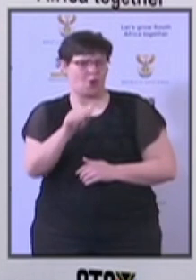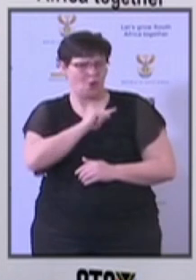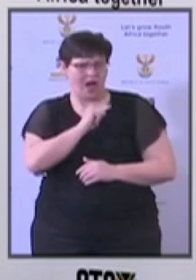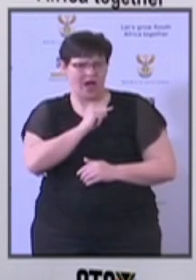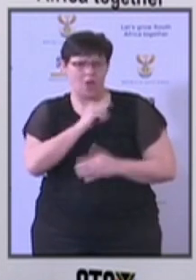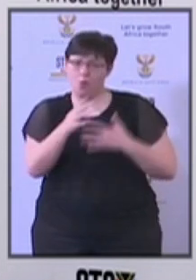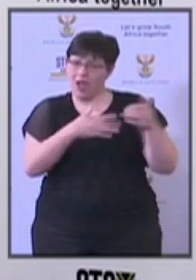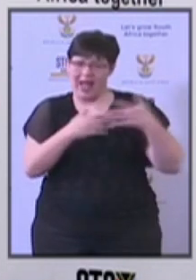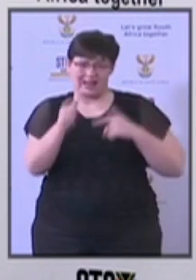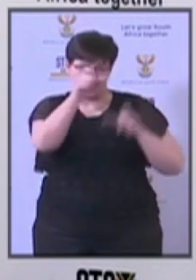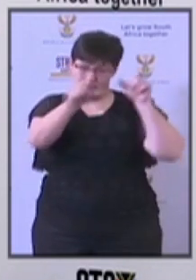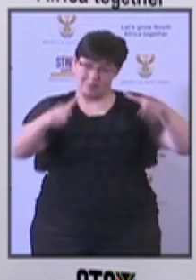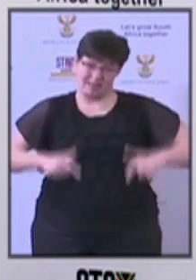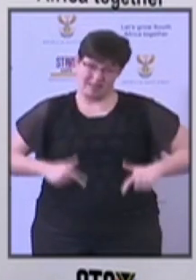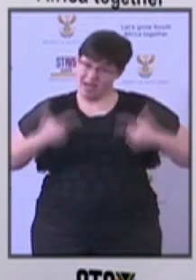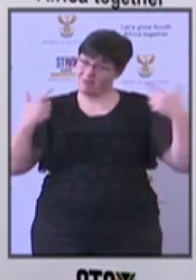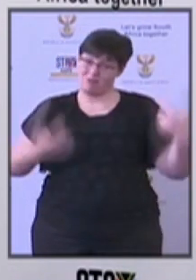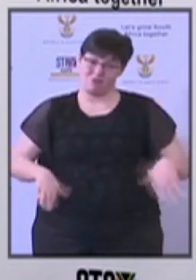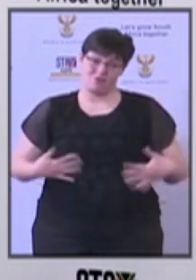here.